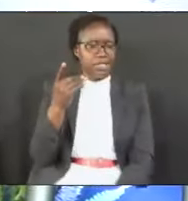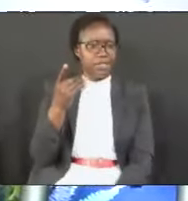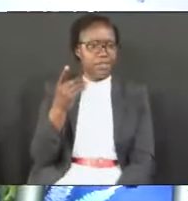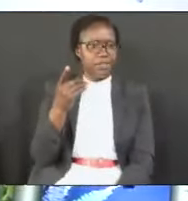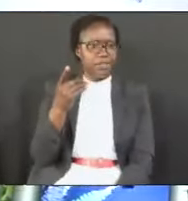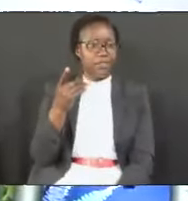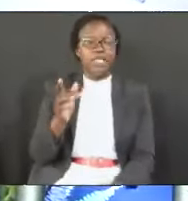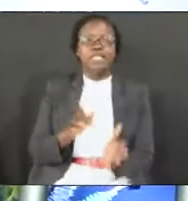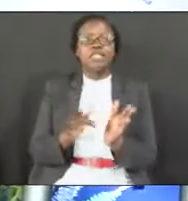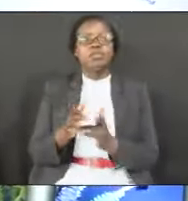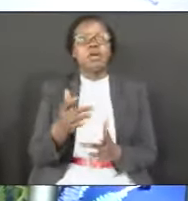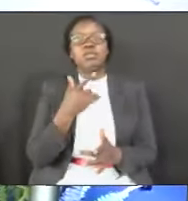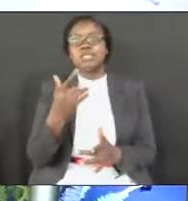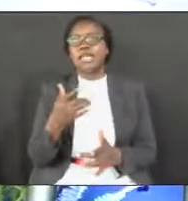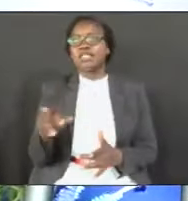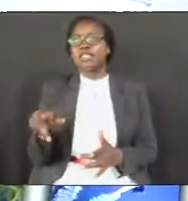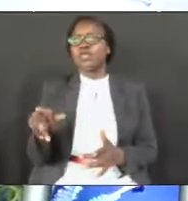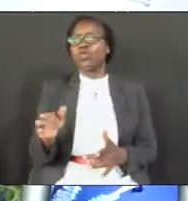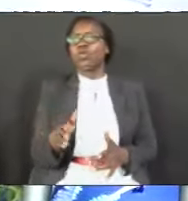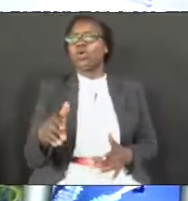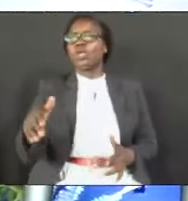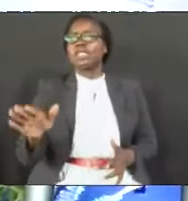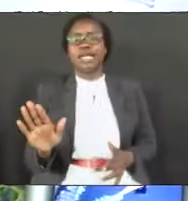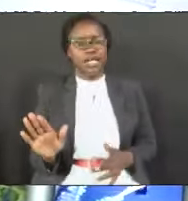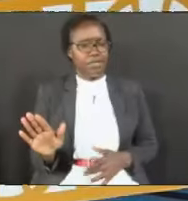The Bible says, as they were there,